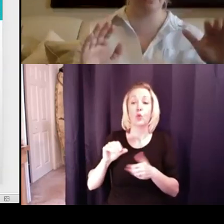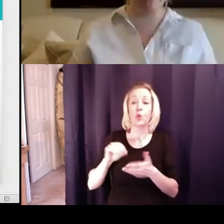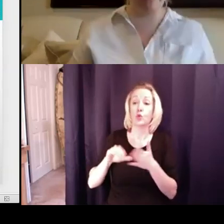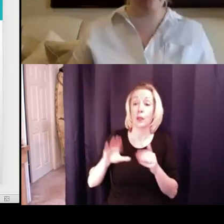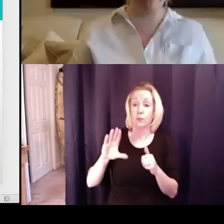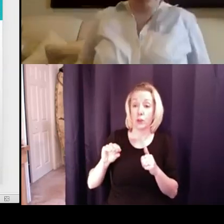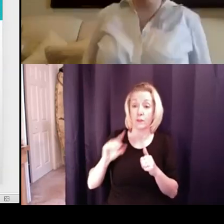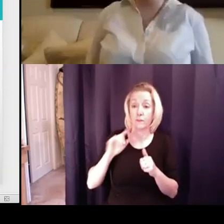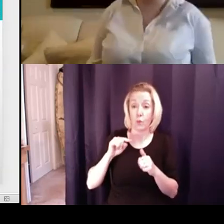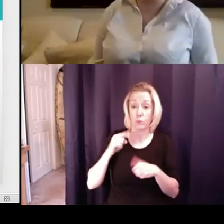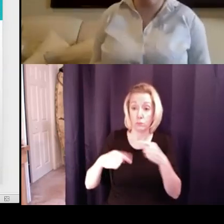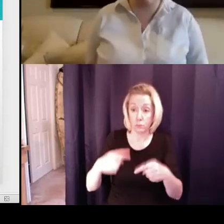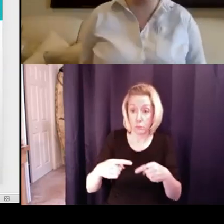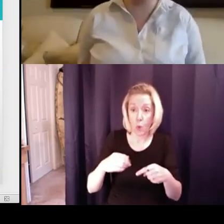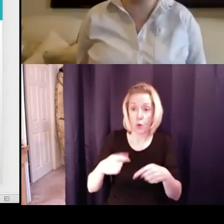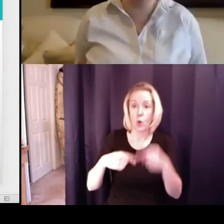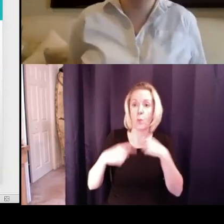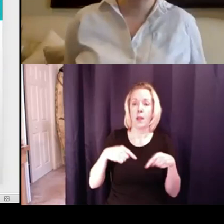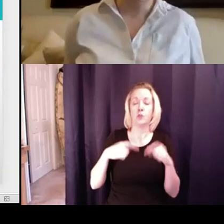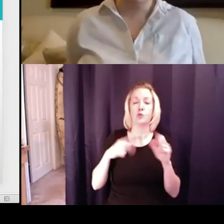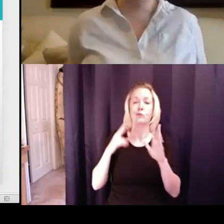or go back in order to read the pages of a book.